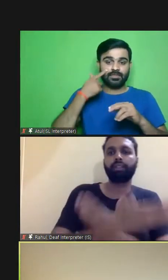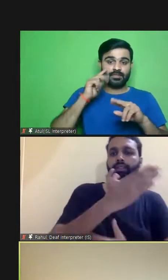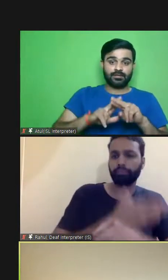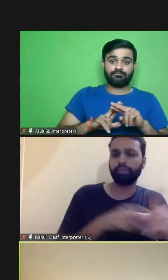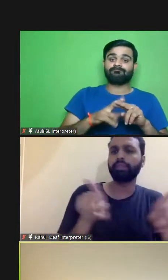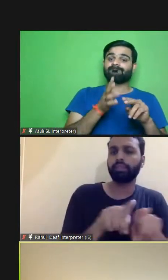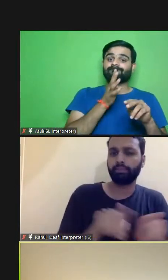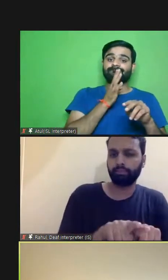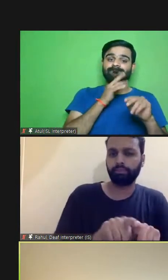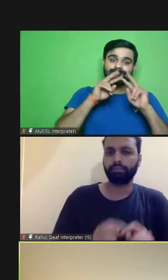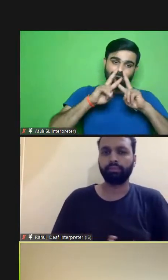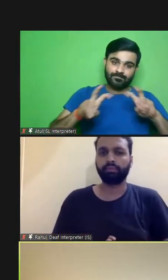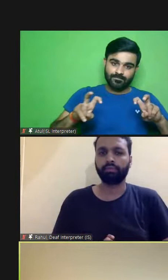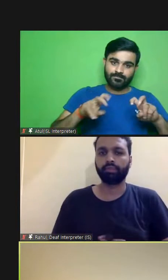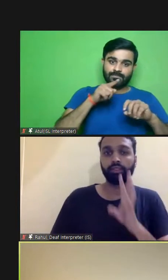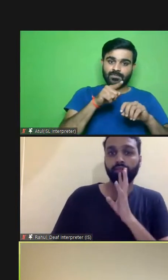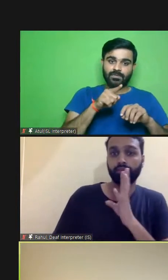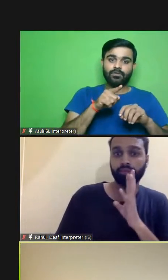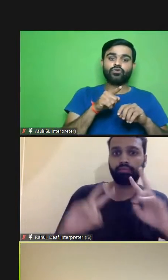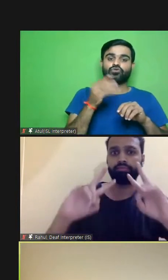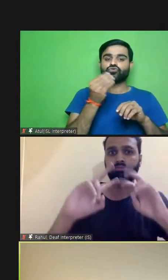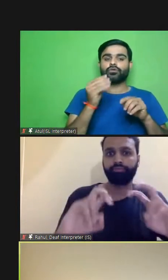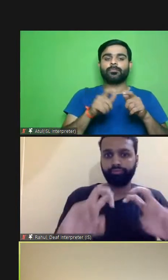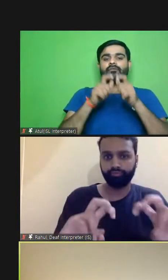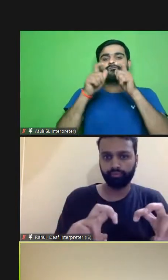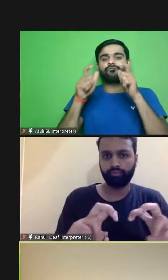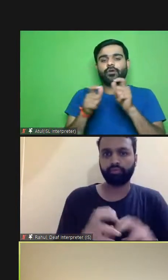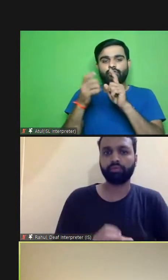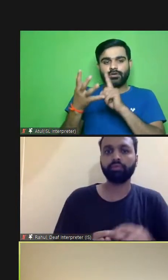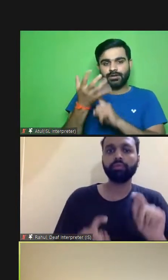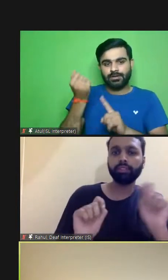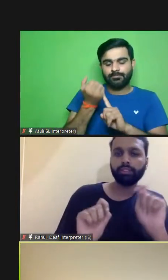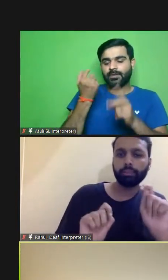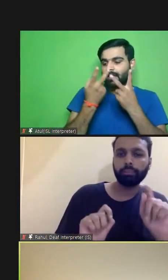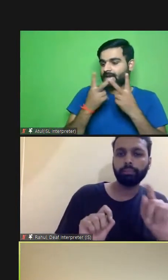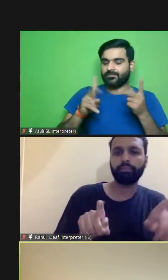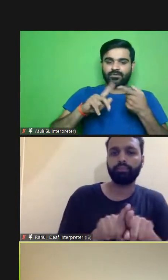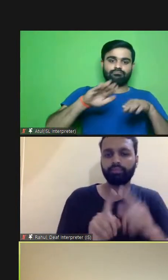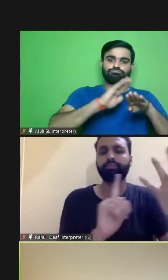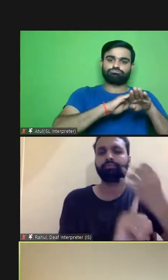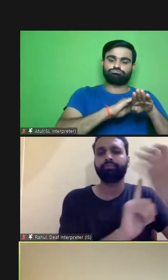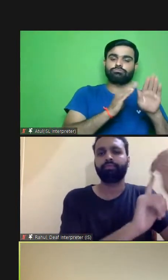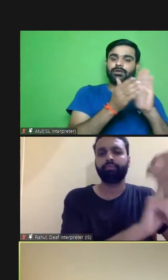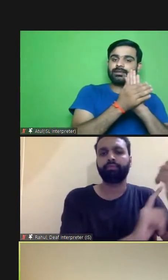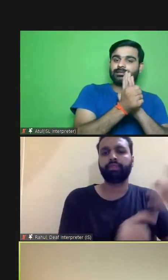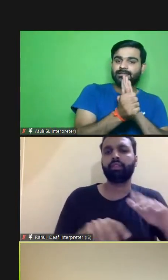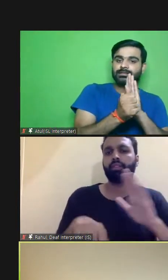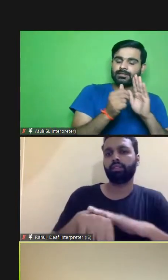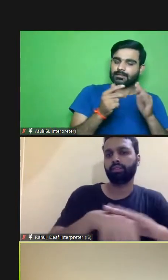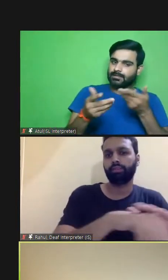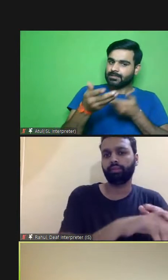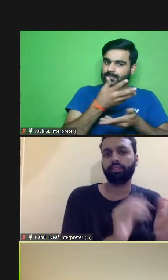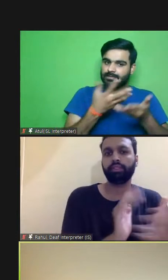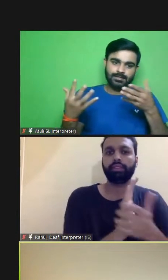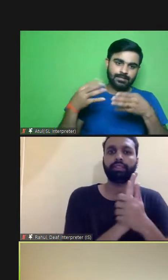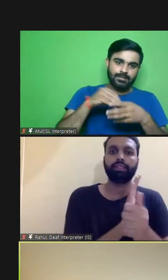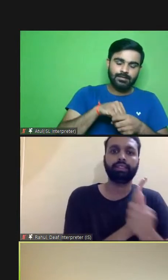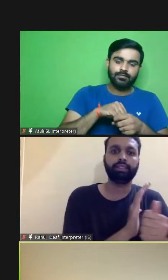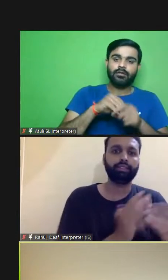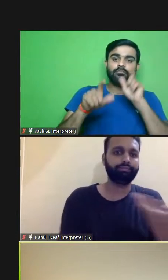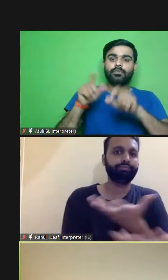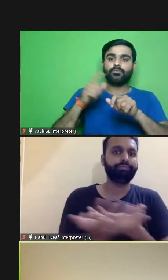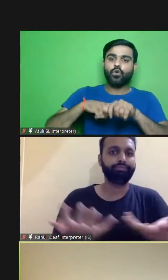is research by the UK's Food Foundation, which looks at the different experience of food insecurity during the COVID pandemic for people with long-term